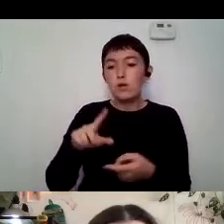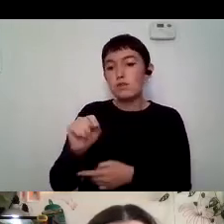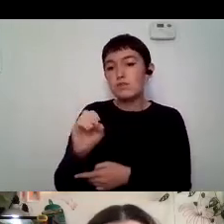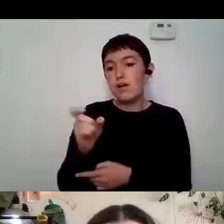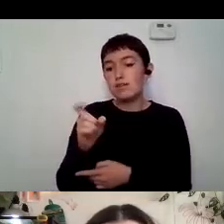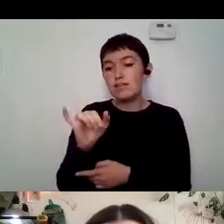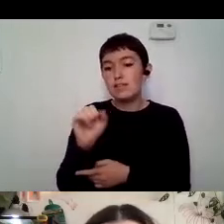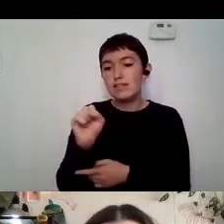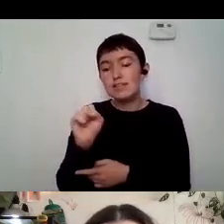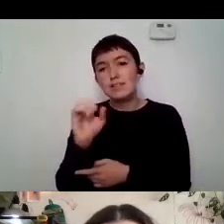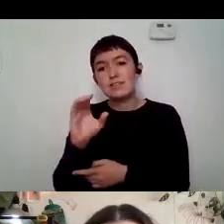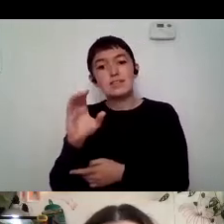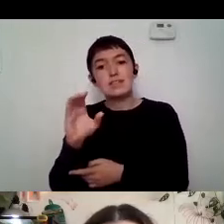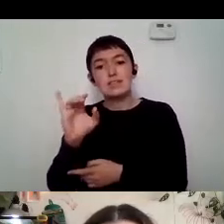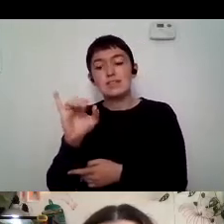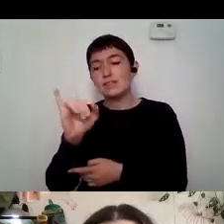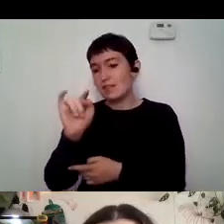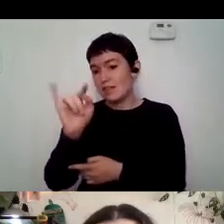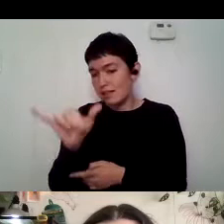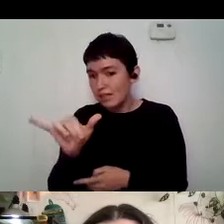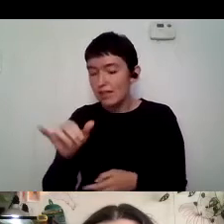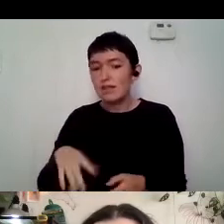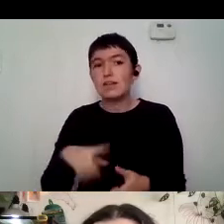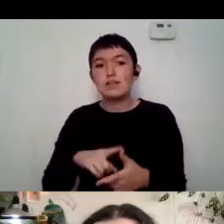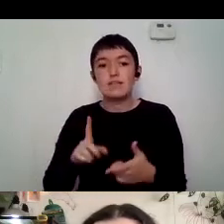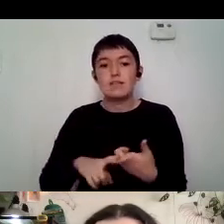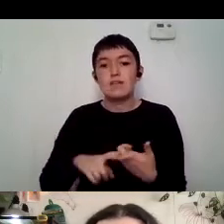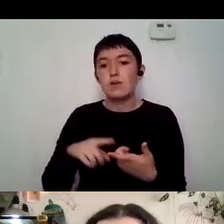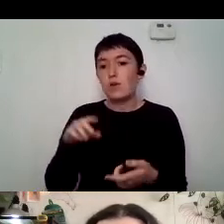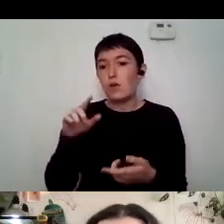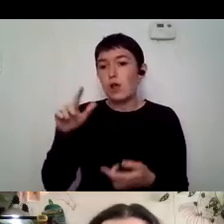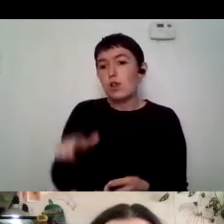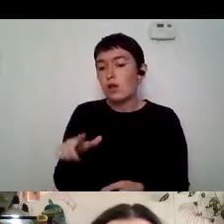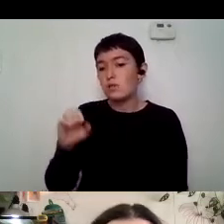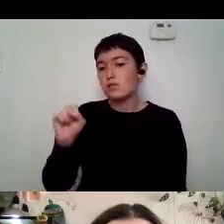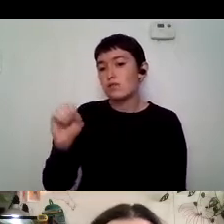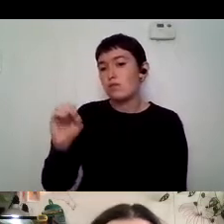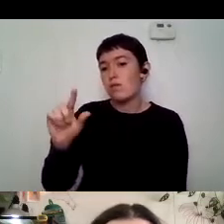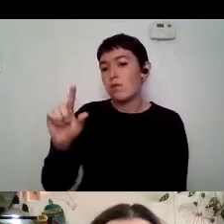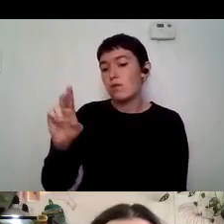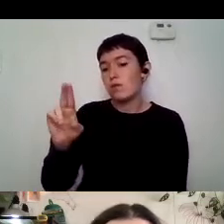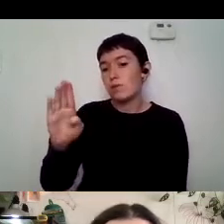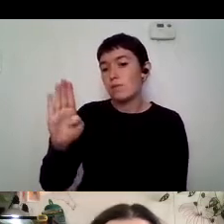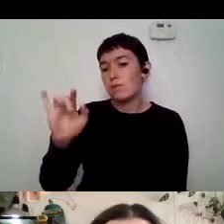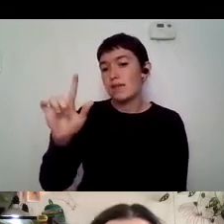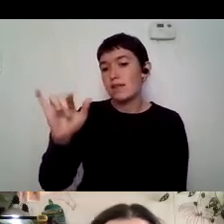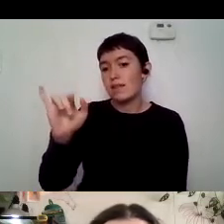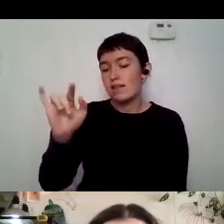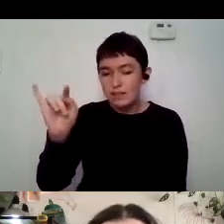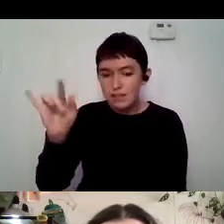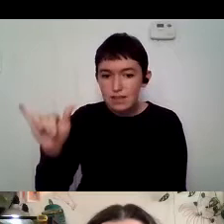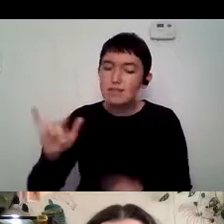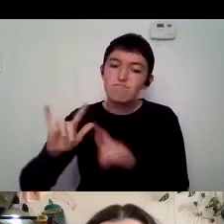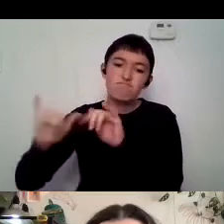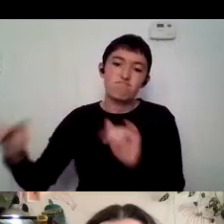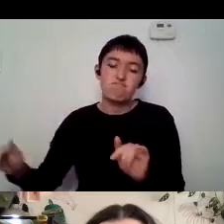on. And the model can generate the different molecules in autoregressive fashion. And for